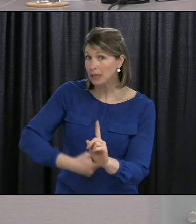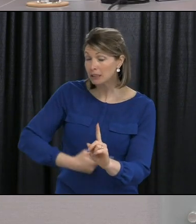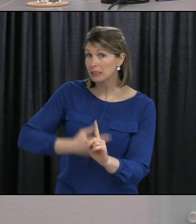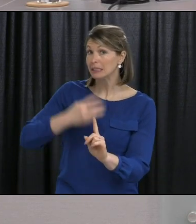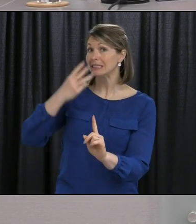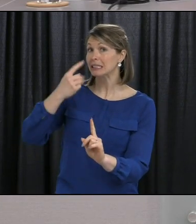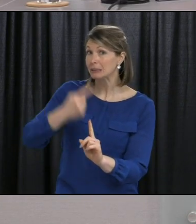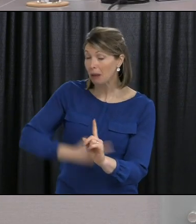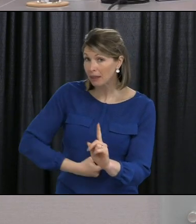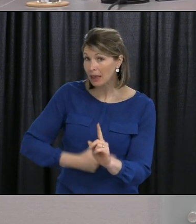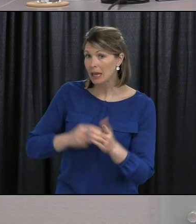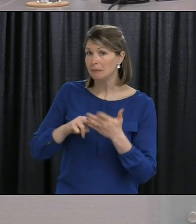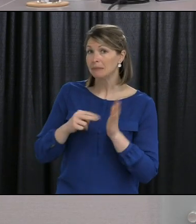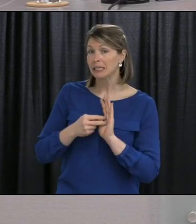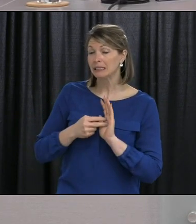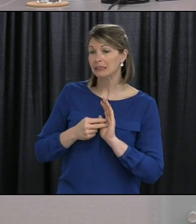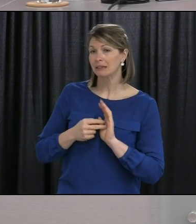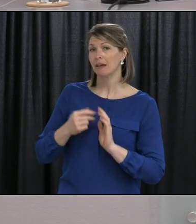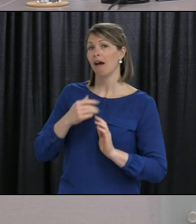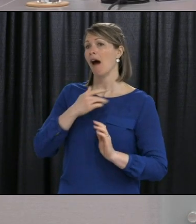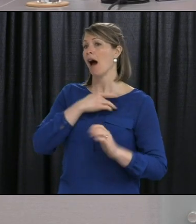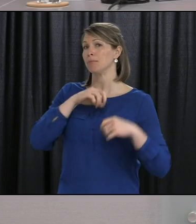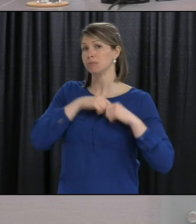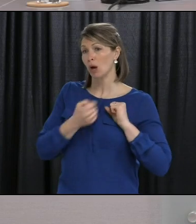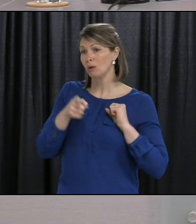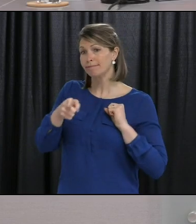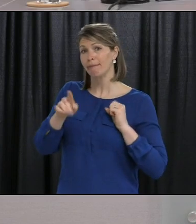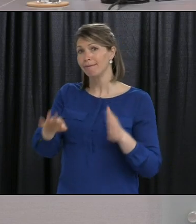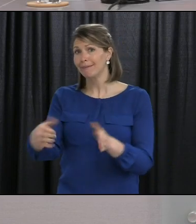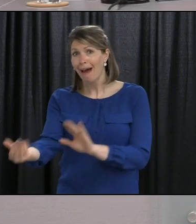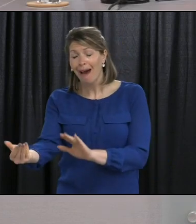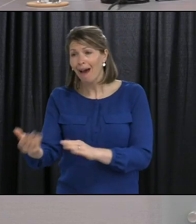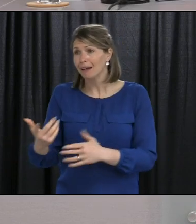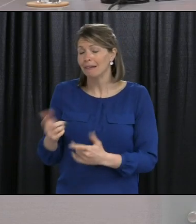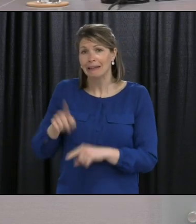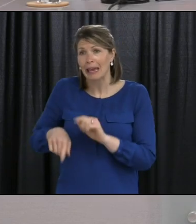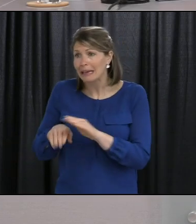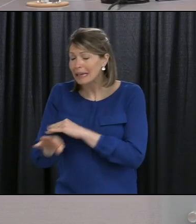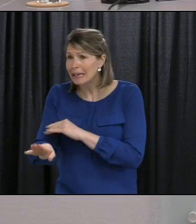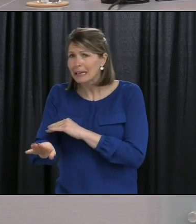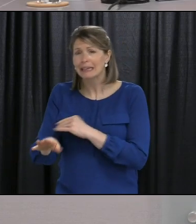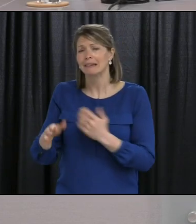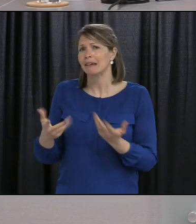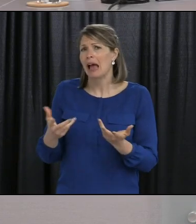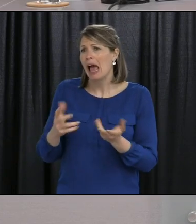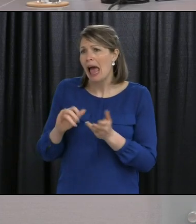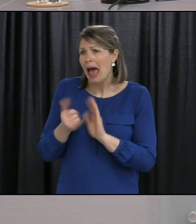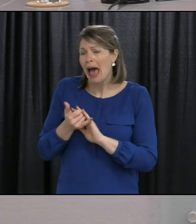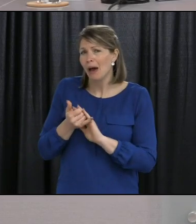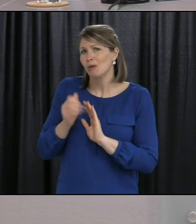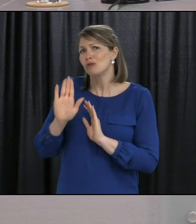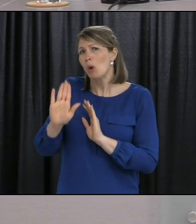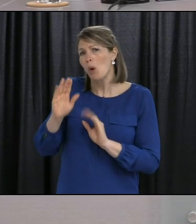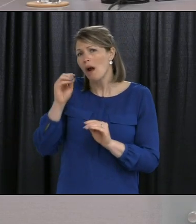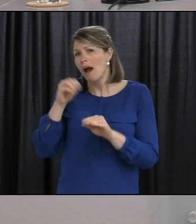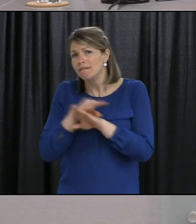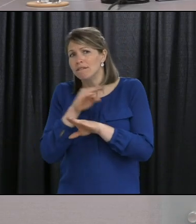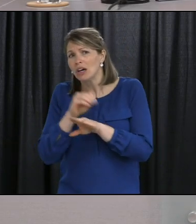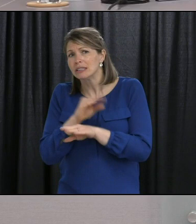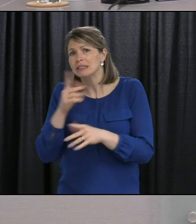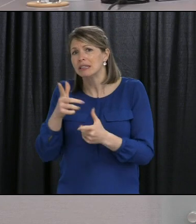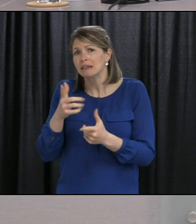possibly just dying alone, as many already have. How do you address that problem, which